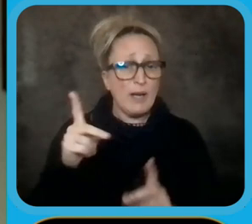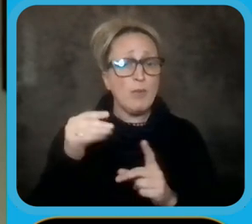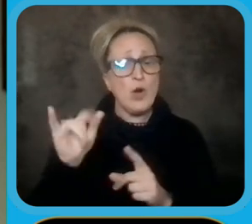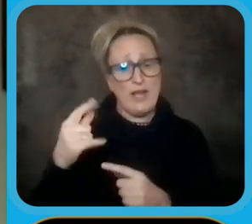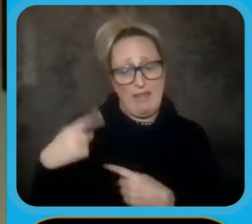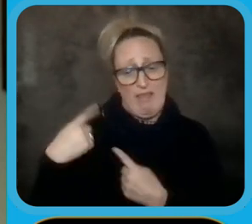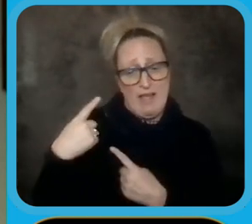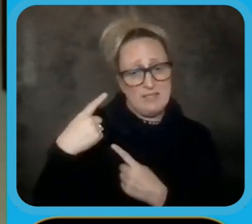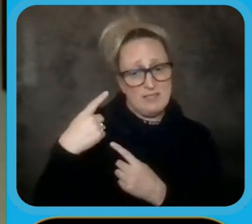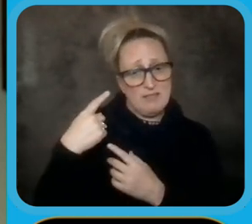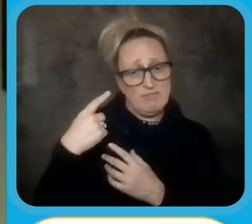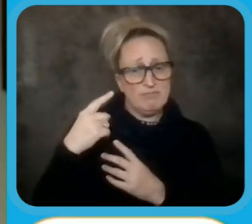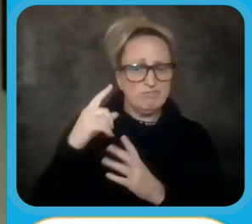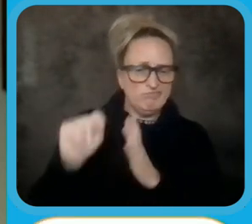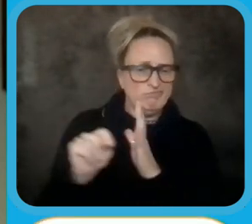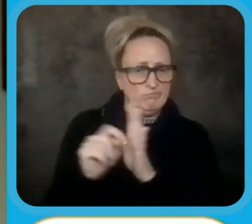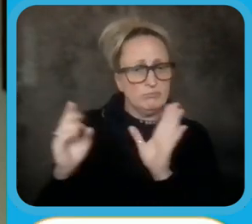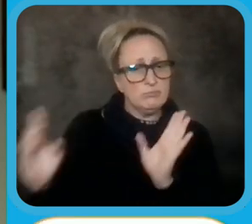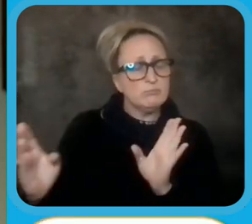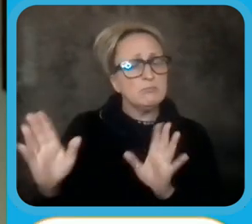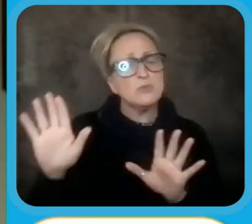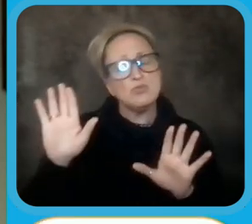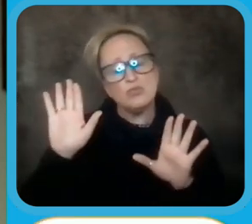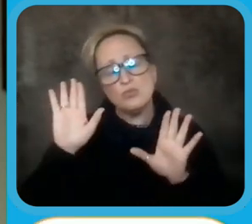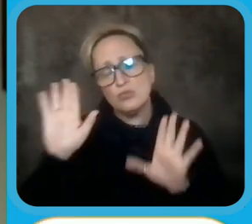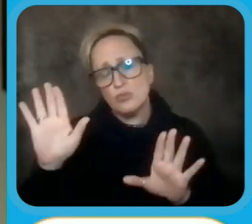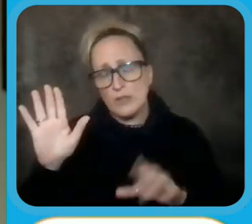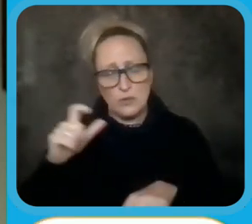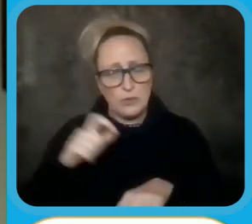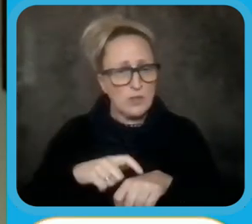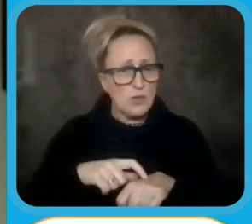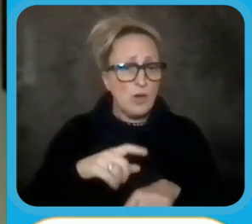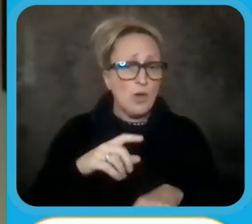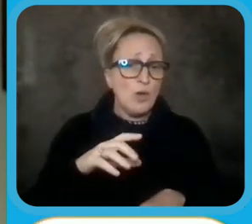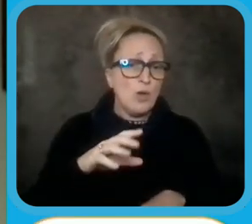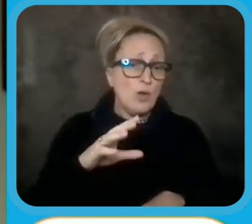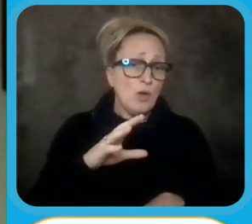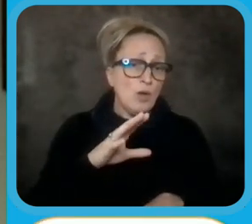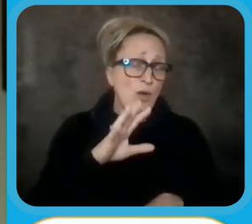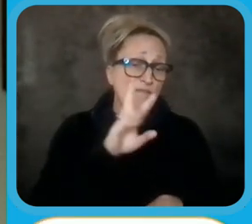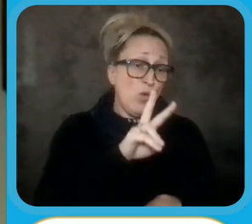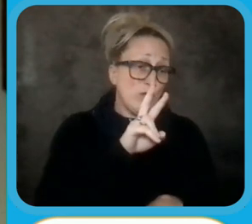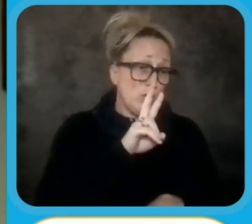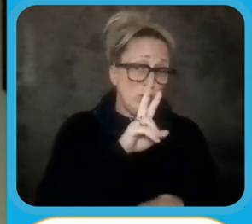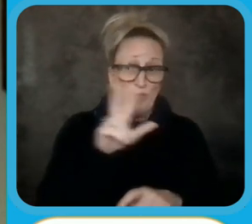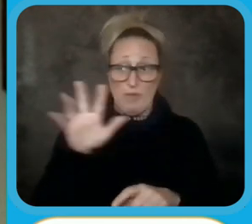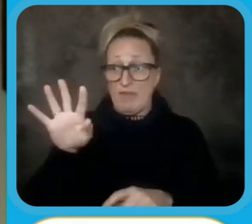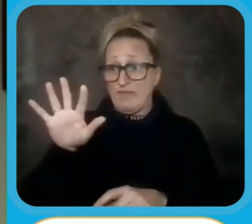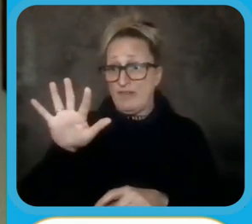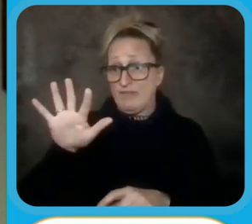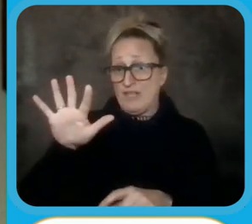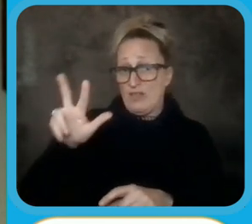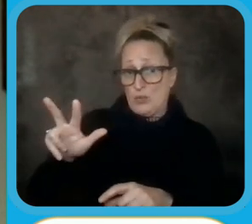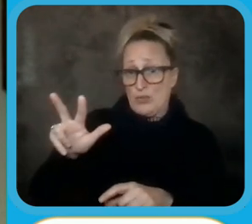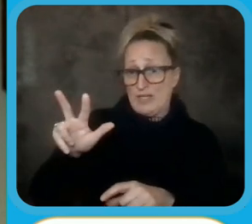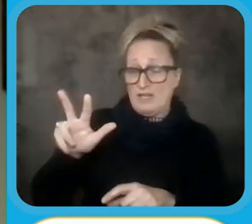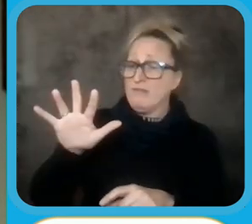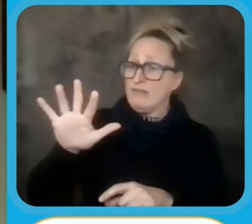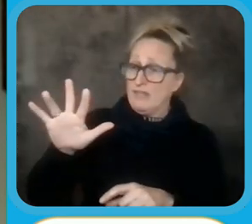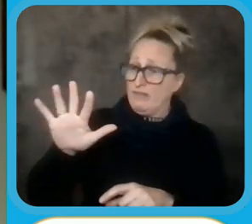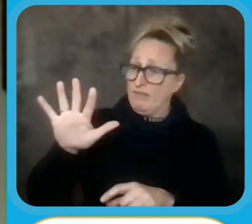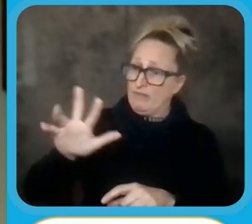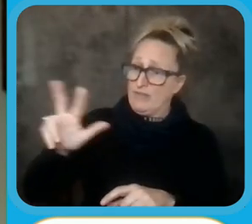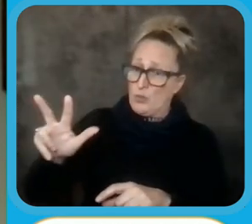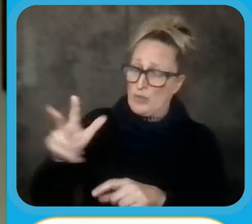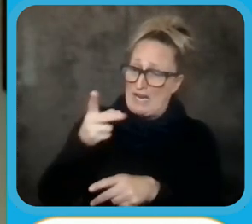and it's a big reason that Democrats control 42 out of the 53 seats in California and narrowly